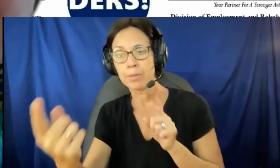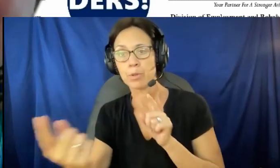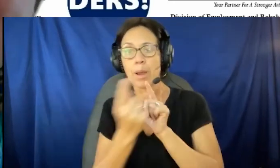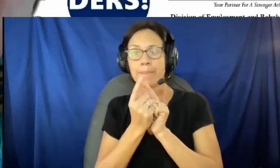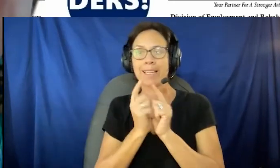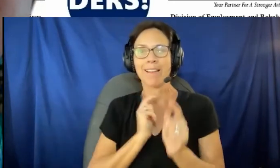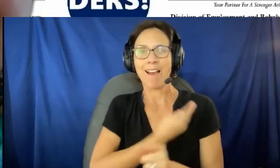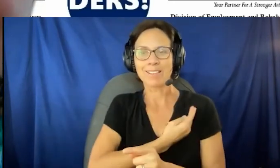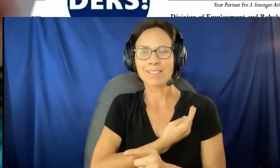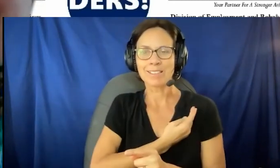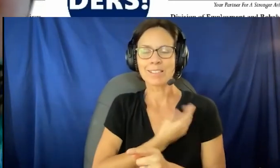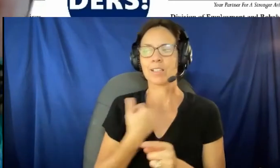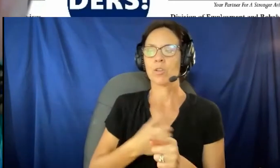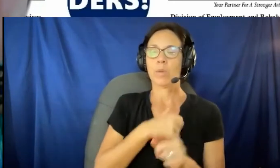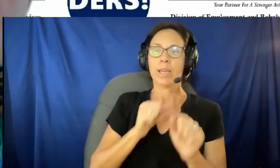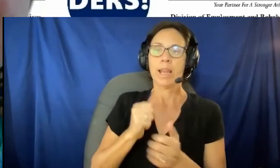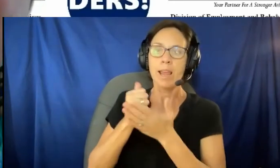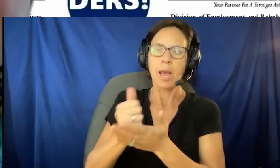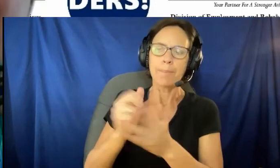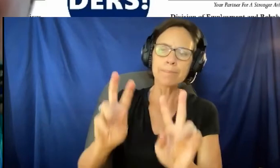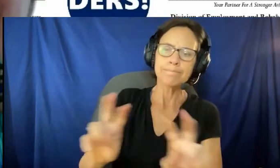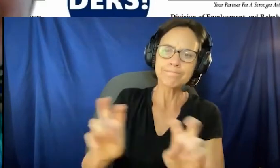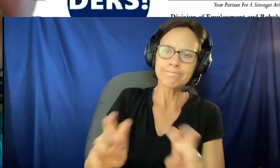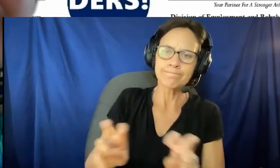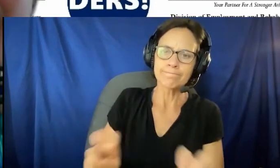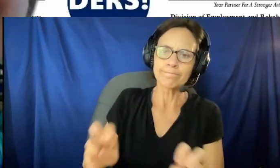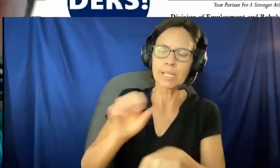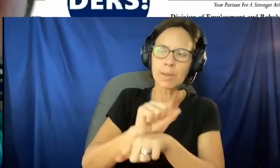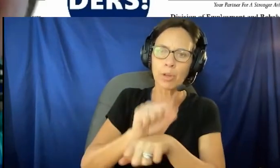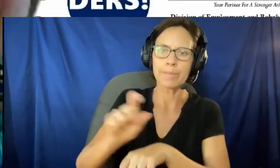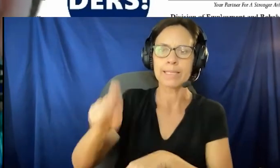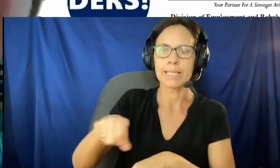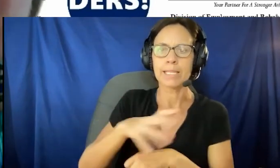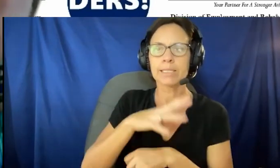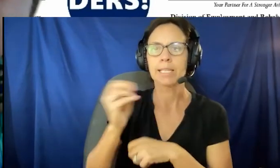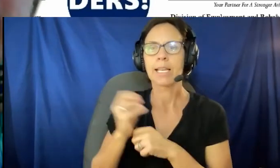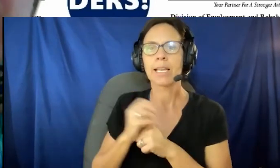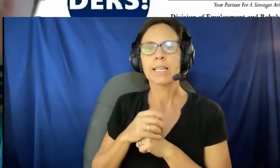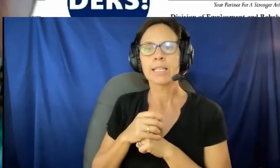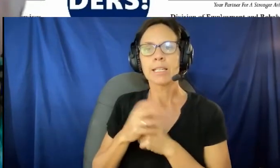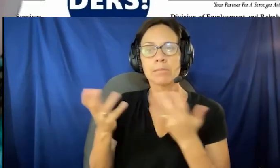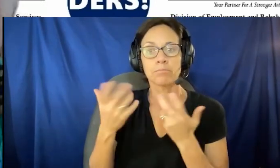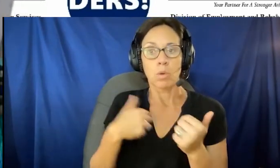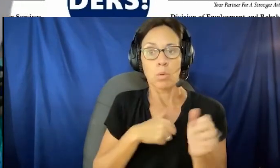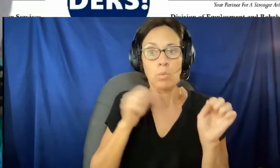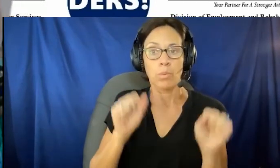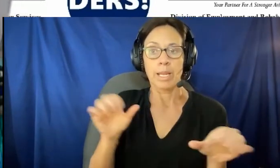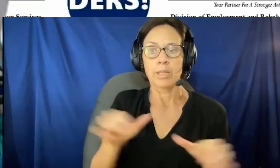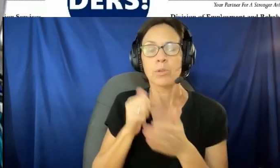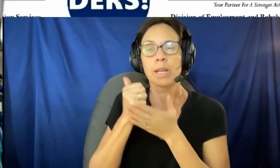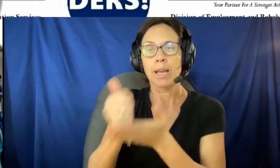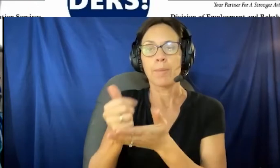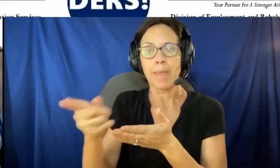so we can help assess their employment needs and what we can do to help them move